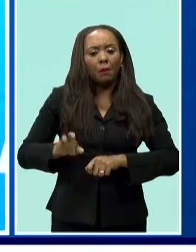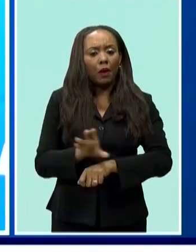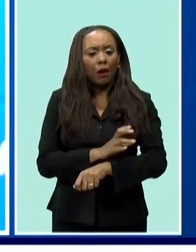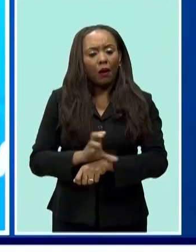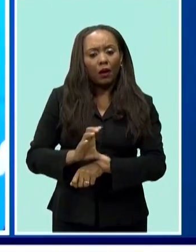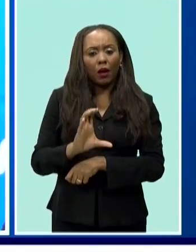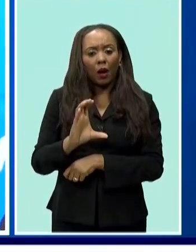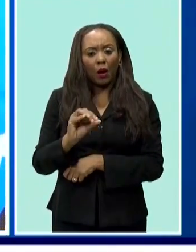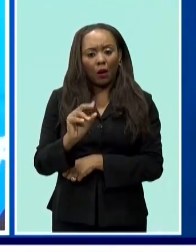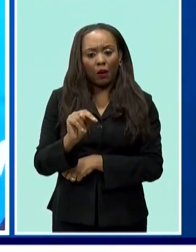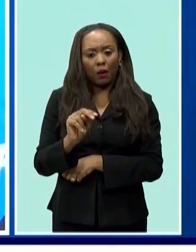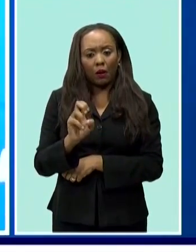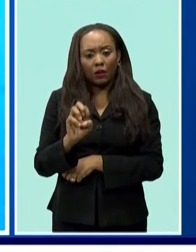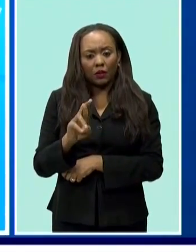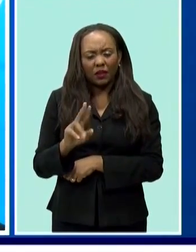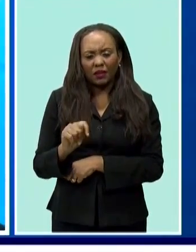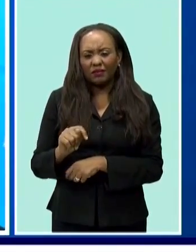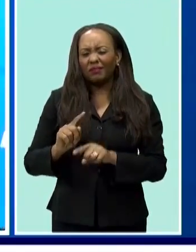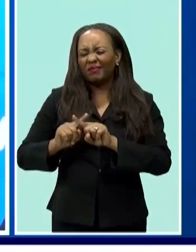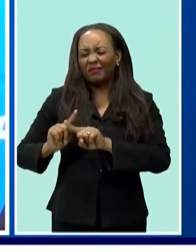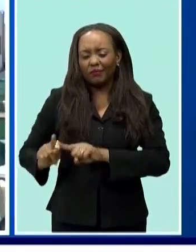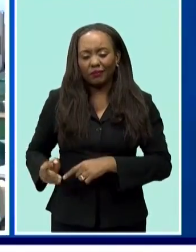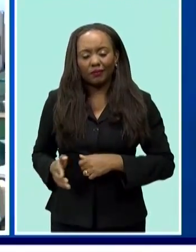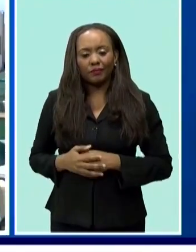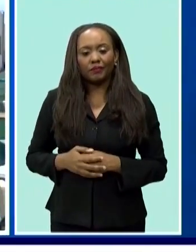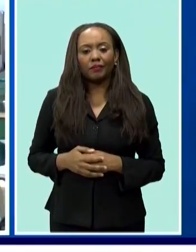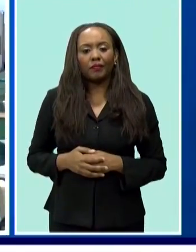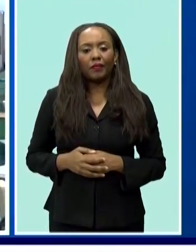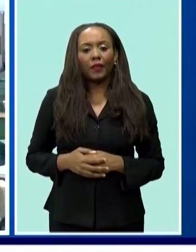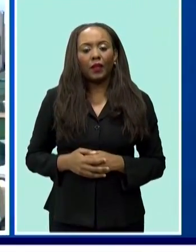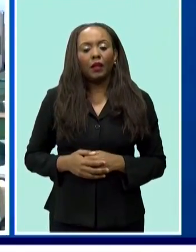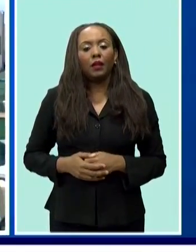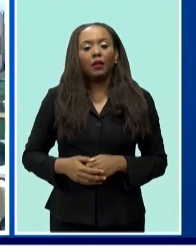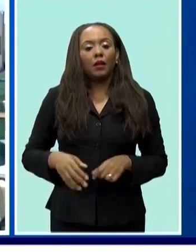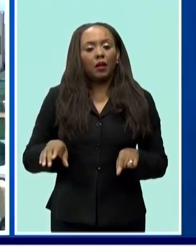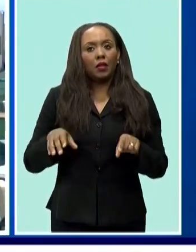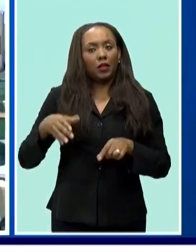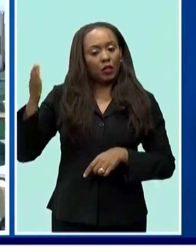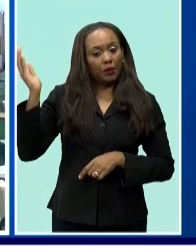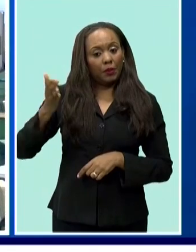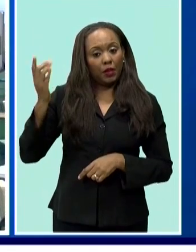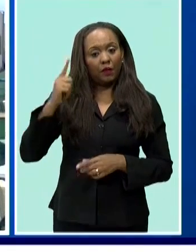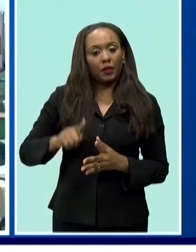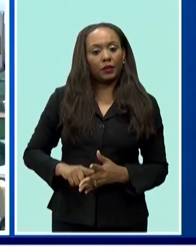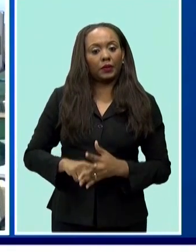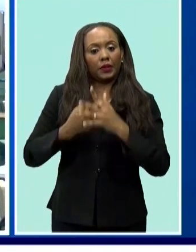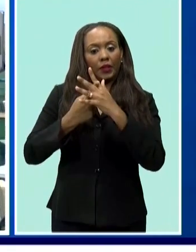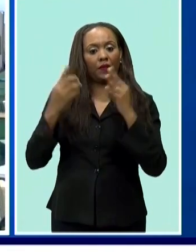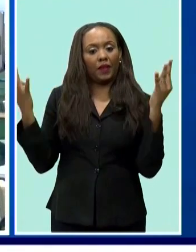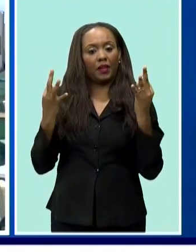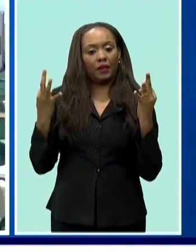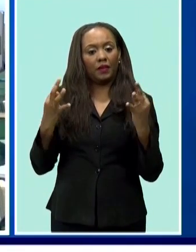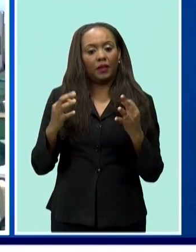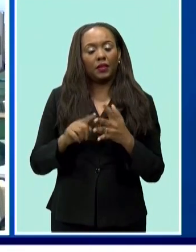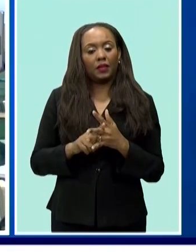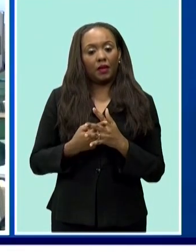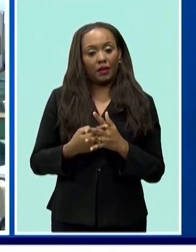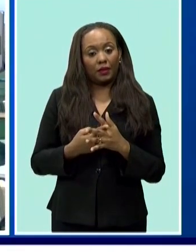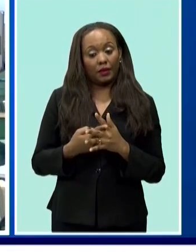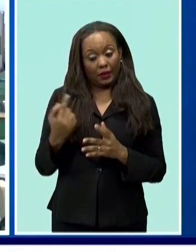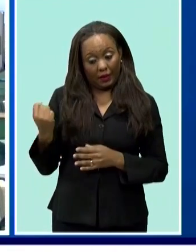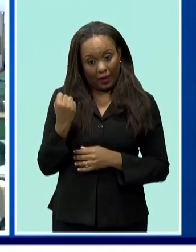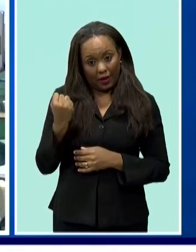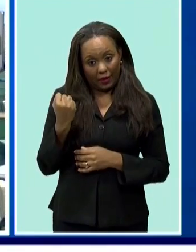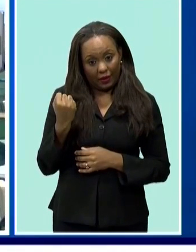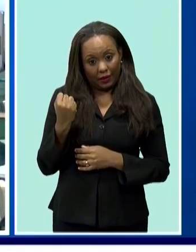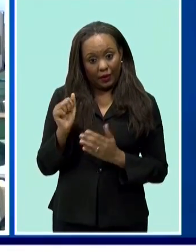concert in the Bay Garden. Ms. Thorne was speaking during the launch of the festival, which comes off from this Saturday,